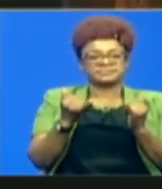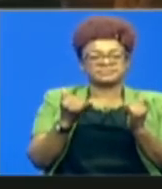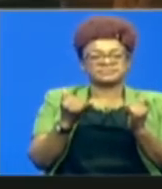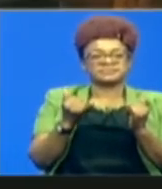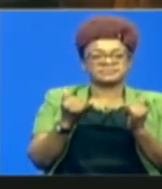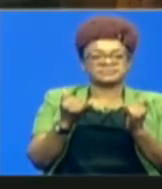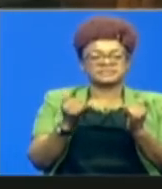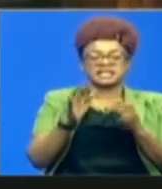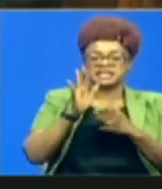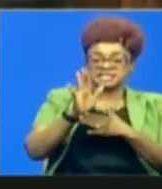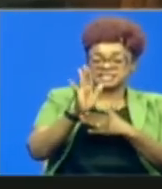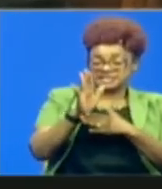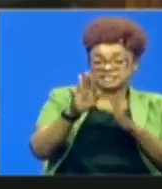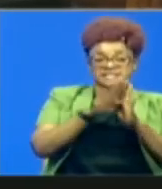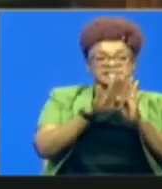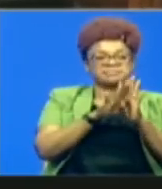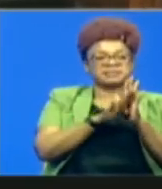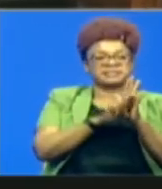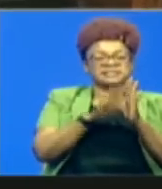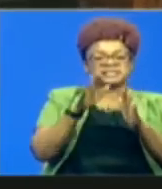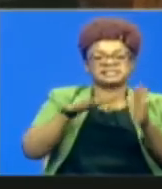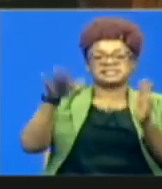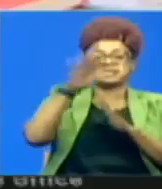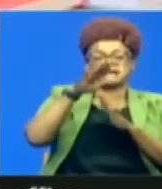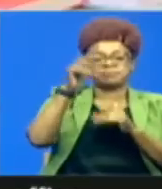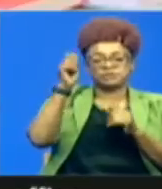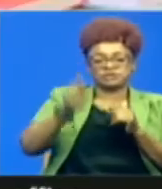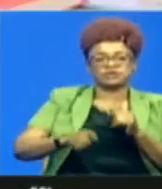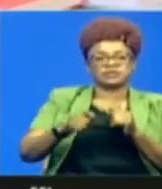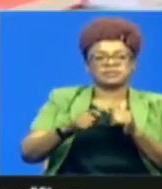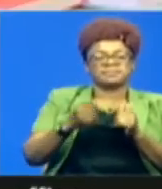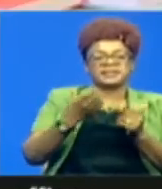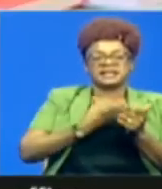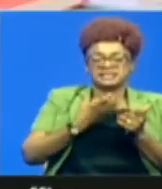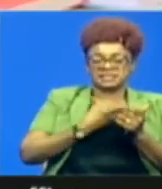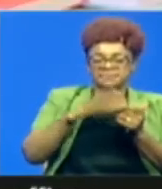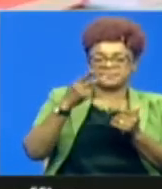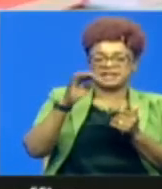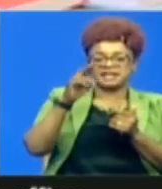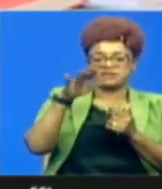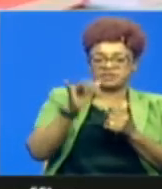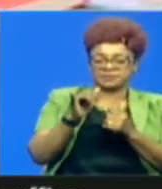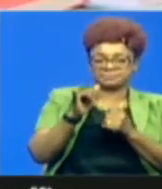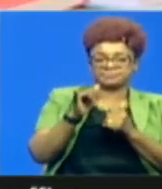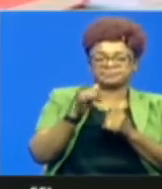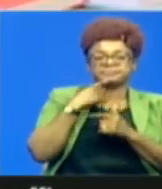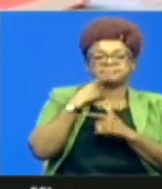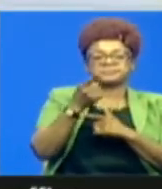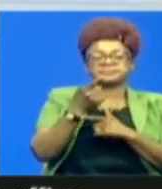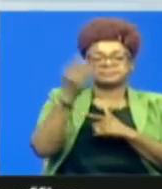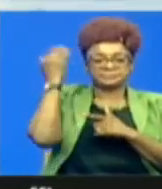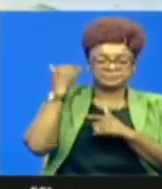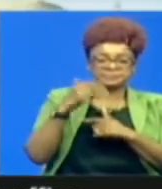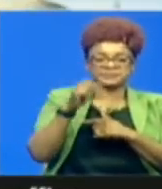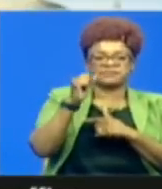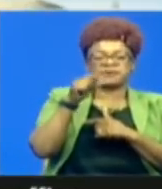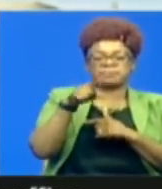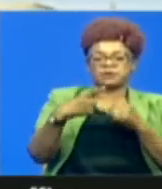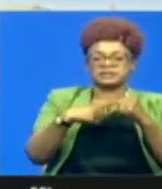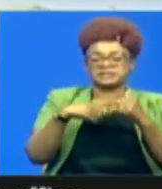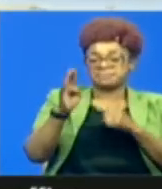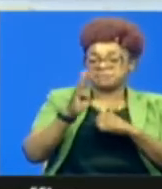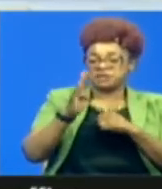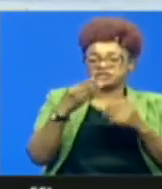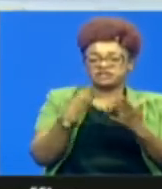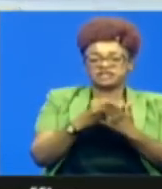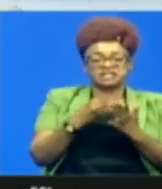In his opening statement, Senior Prosecution Counsel Henry Kinanjui told the court that the 5.6 billion shillings was beyond